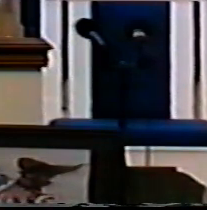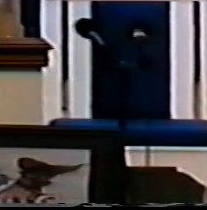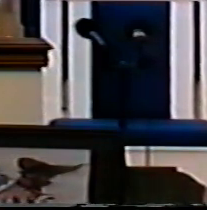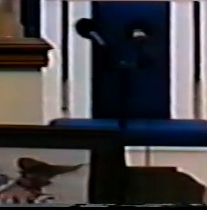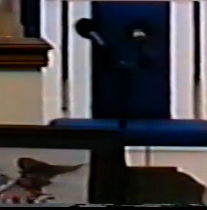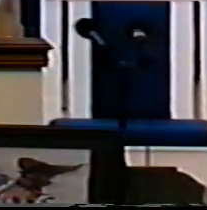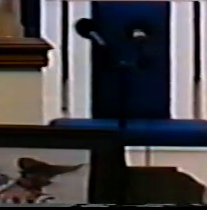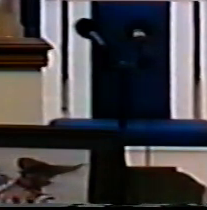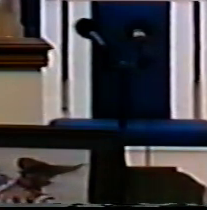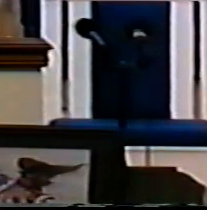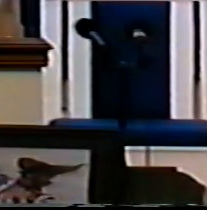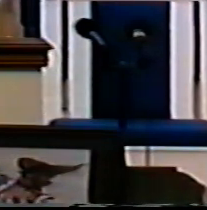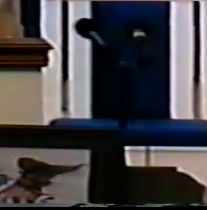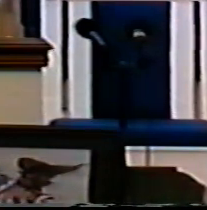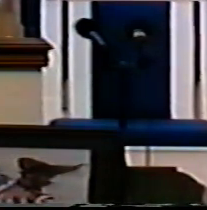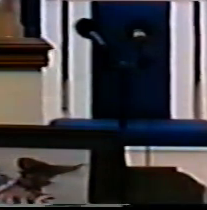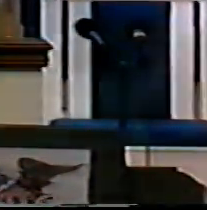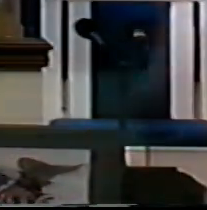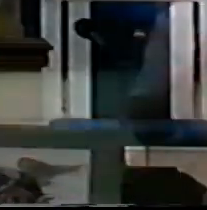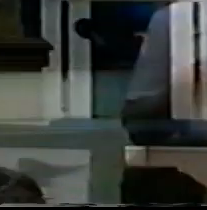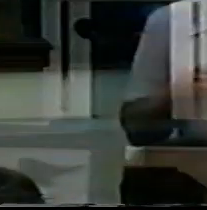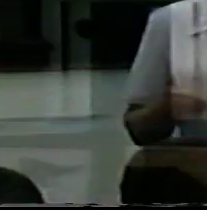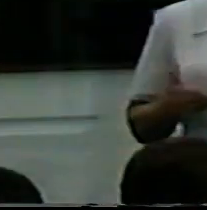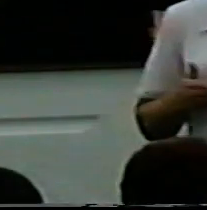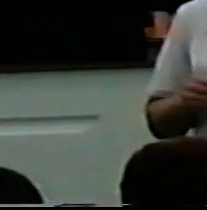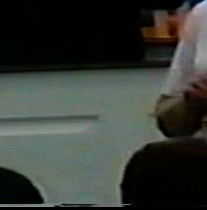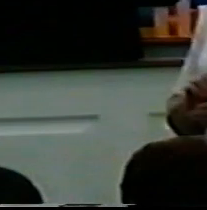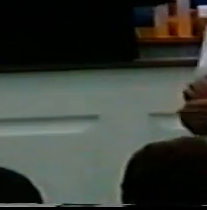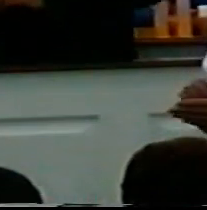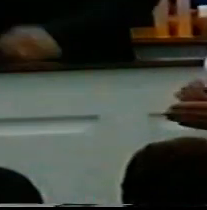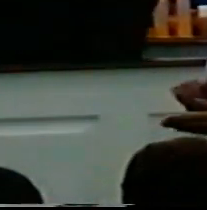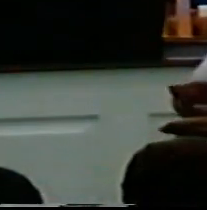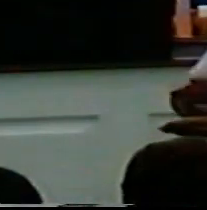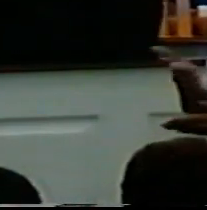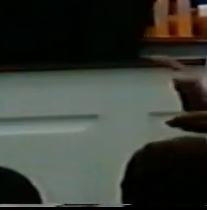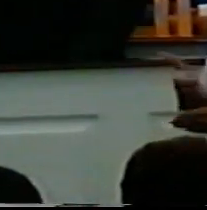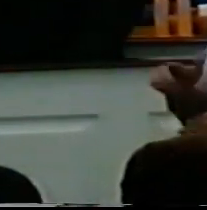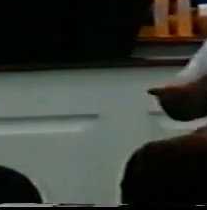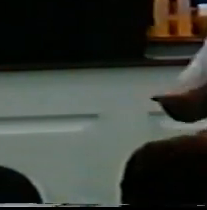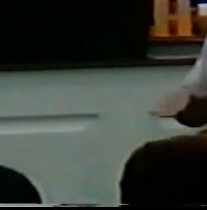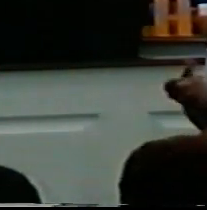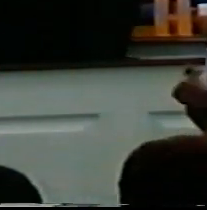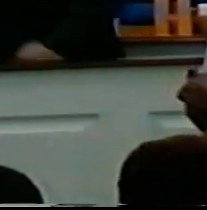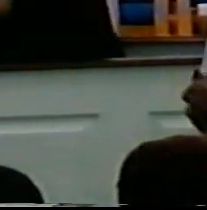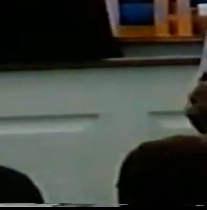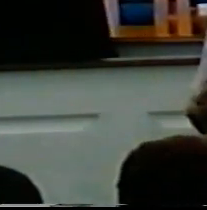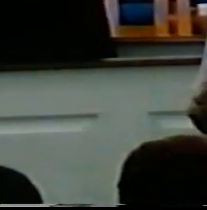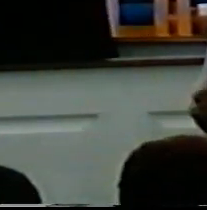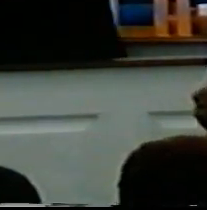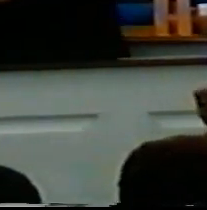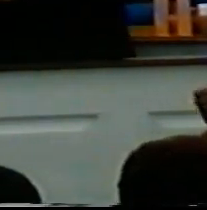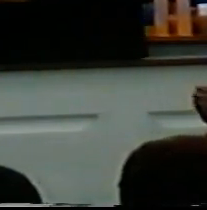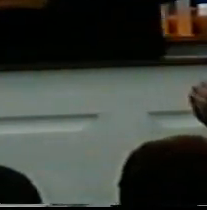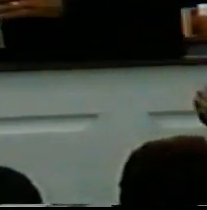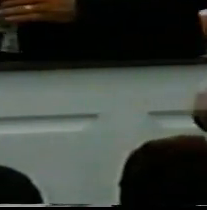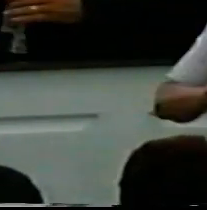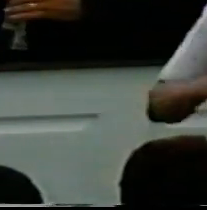Yeah, she's the one that makes it sound good. You might want to turn this one down a little bit, please. Amen? And turn her